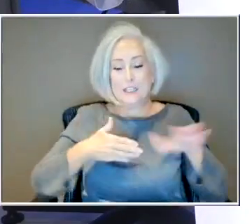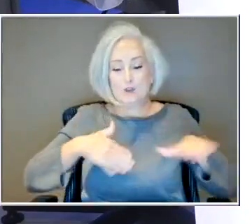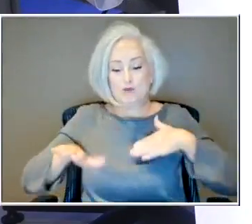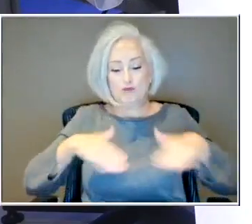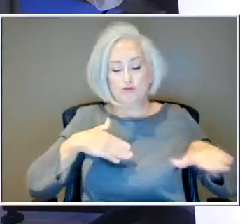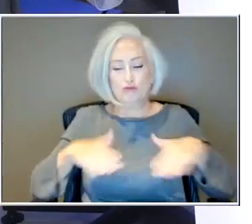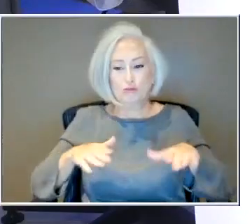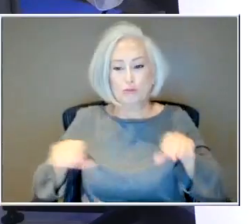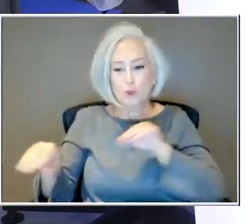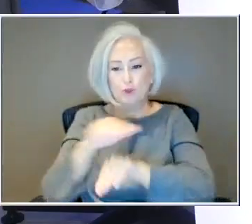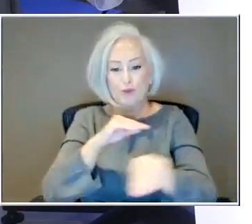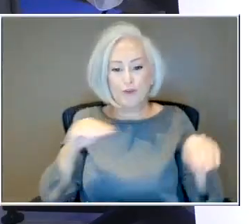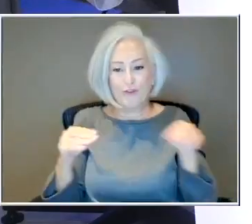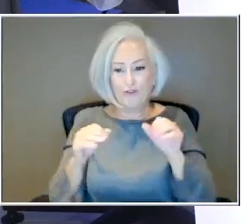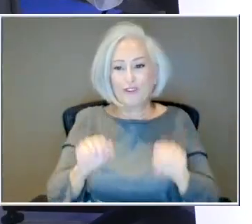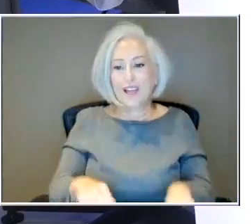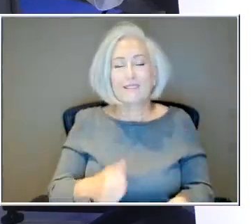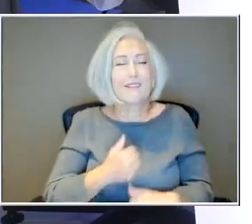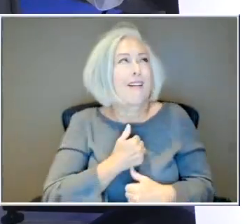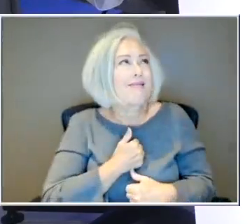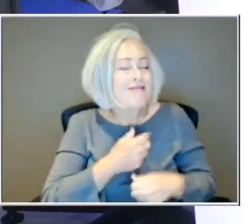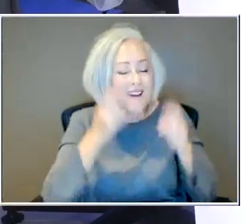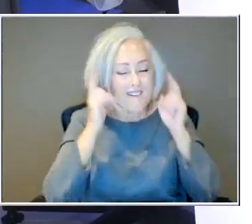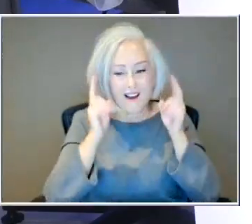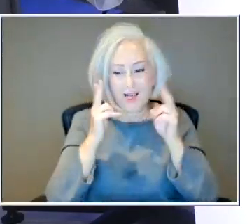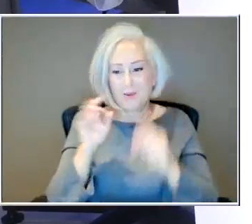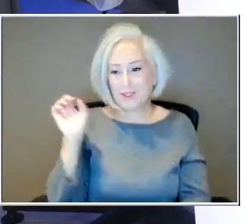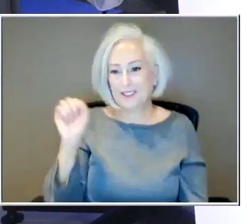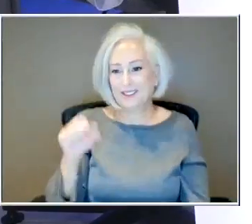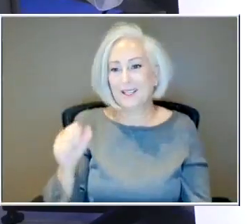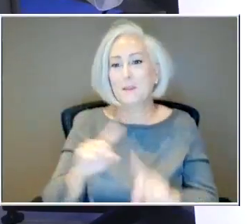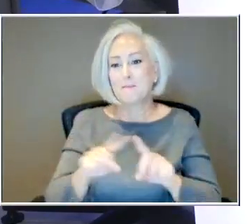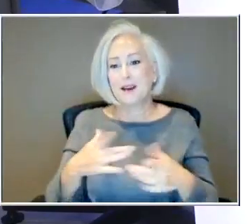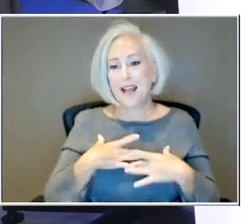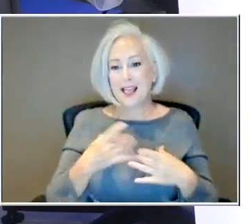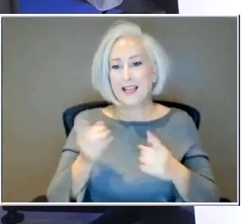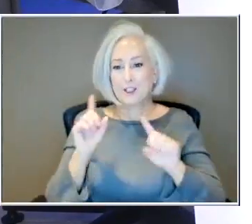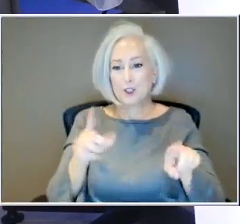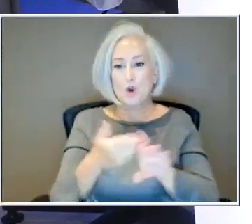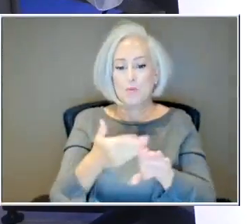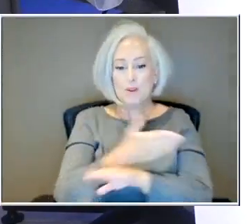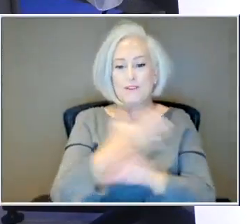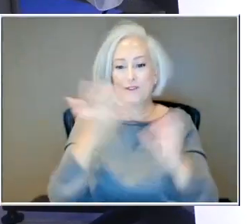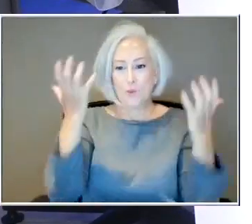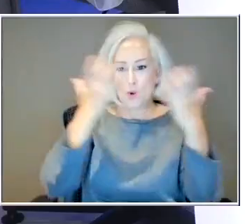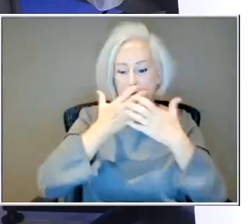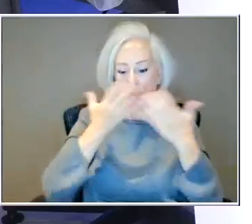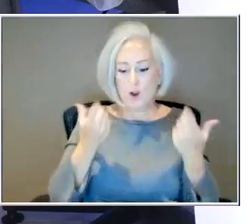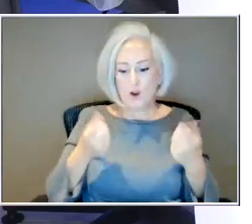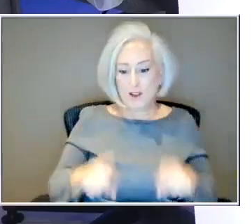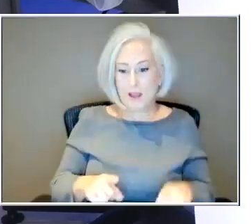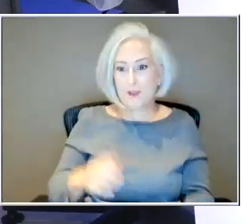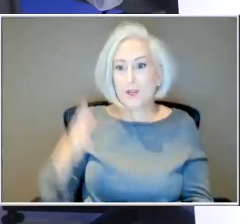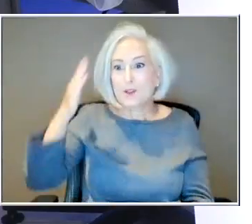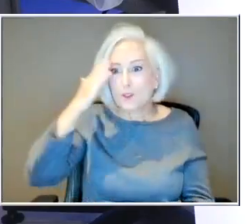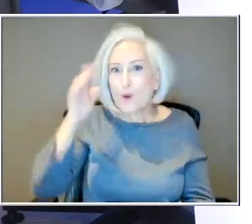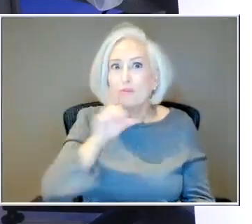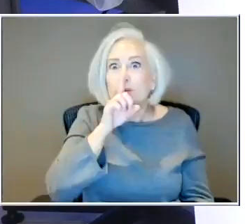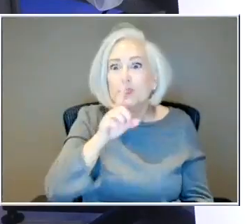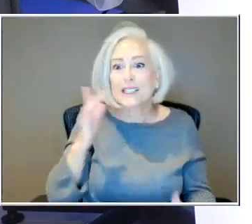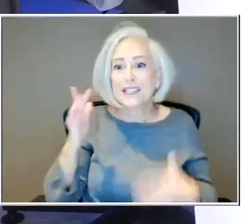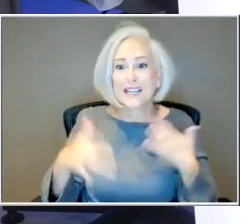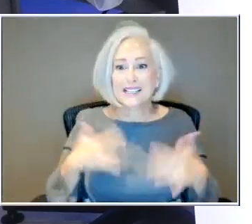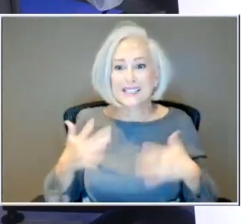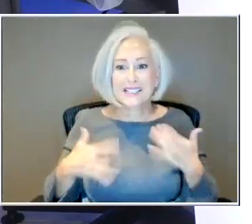but. I like going before it gets dark because you know how they're really excited. Yeah. And so they're like, they come home